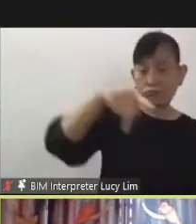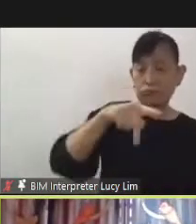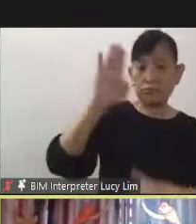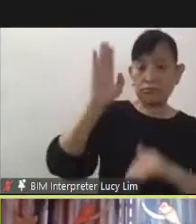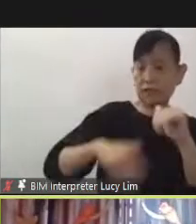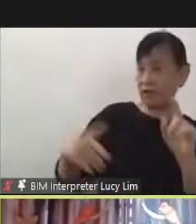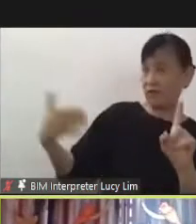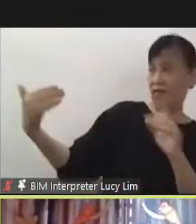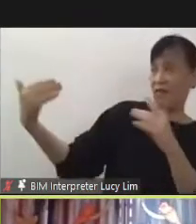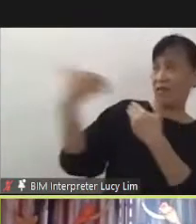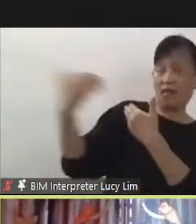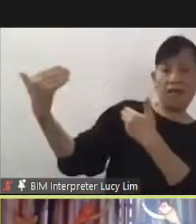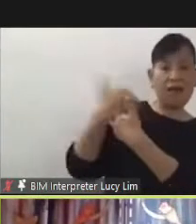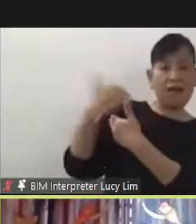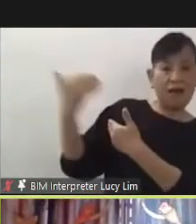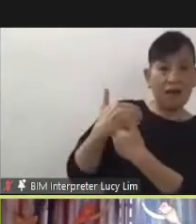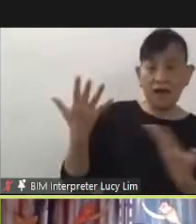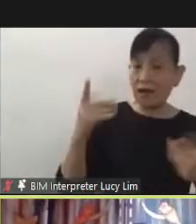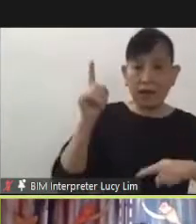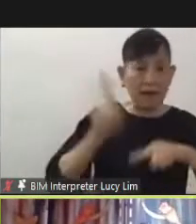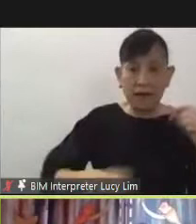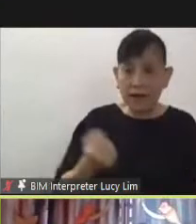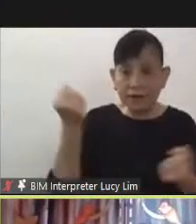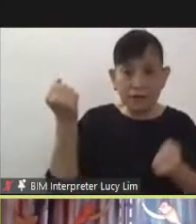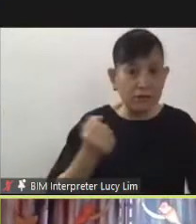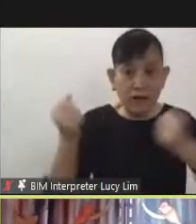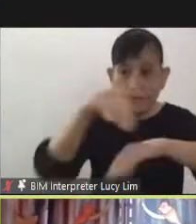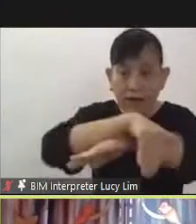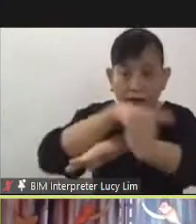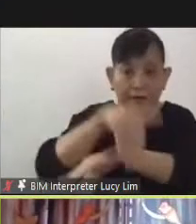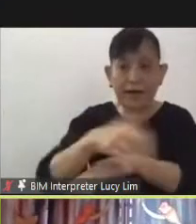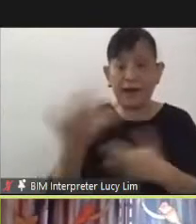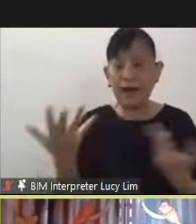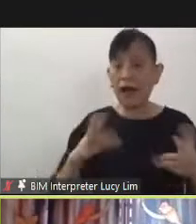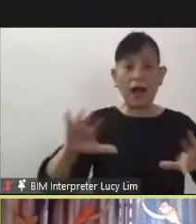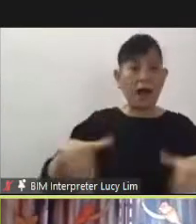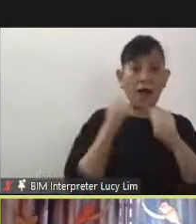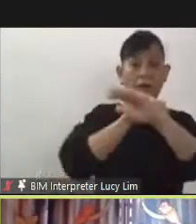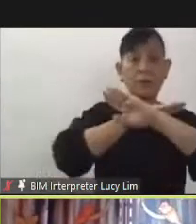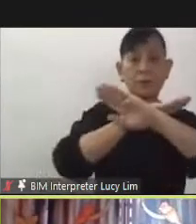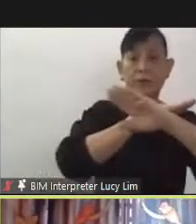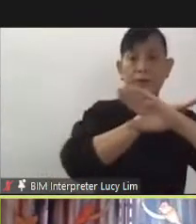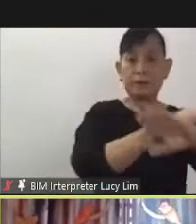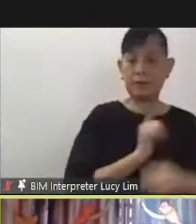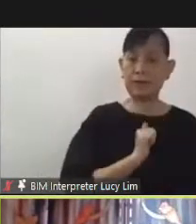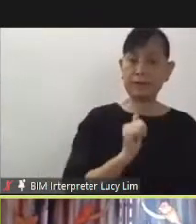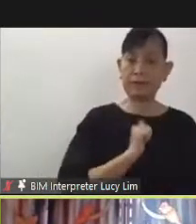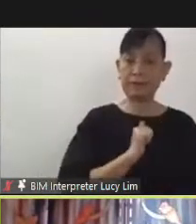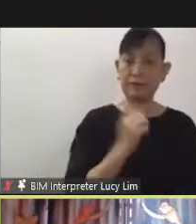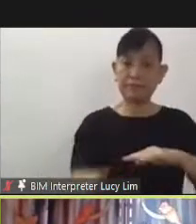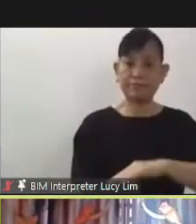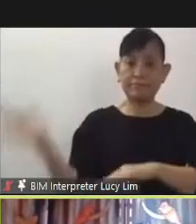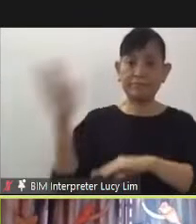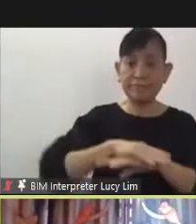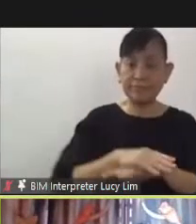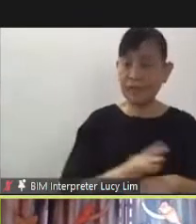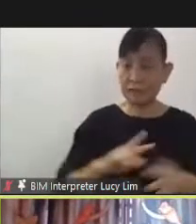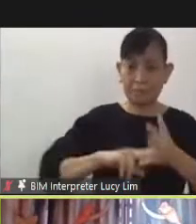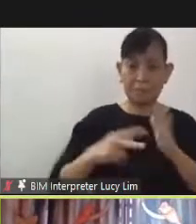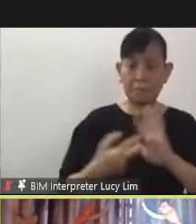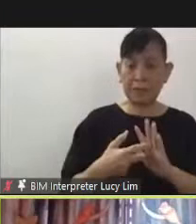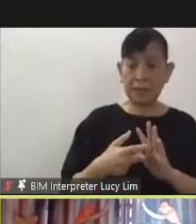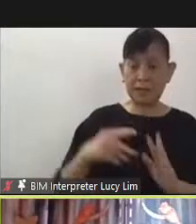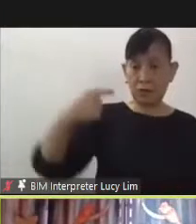drive at night, we have to continuously think of different rules of how to protect ourselves all the time, then that doesn't mean that our quality of